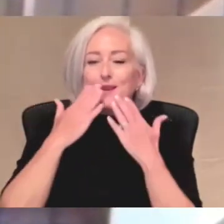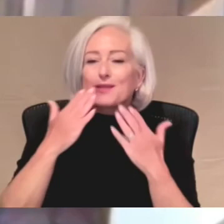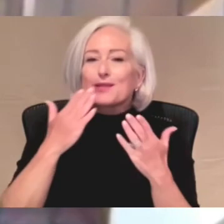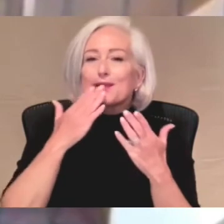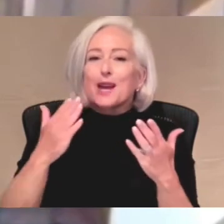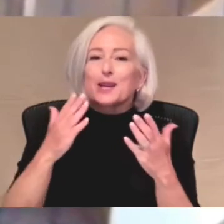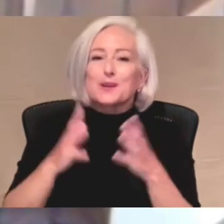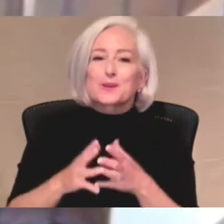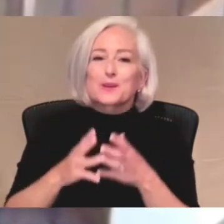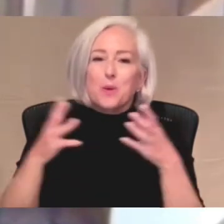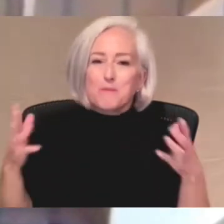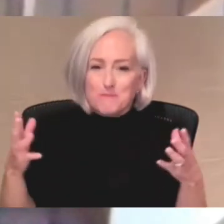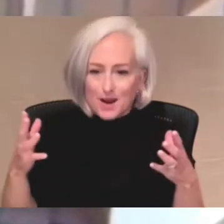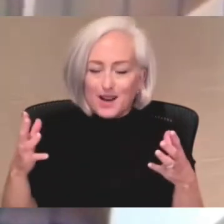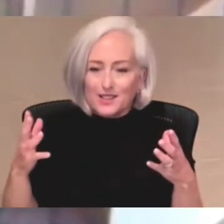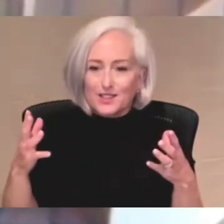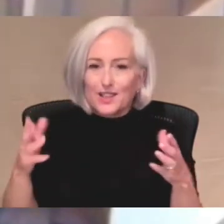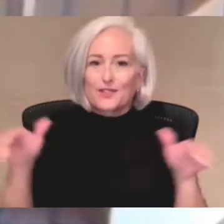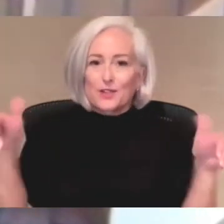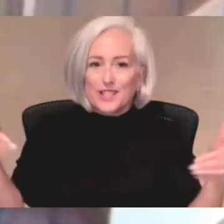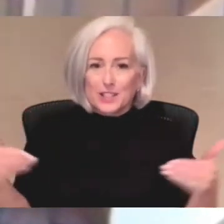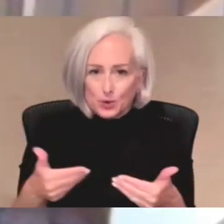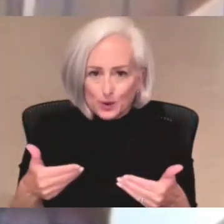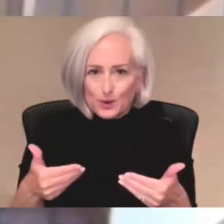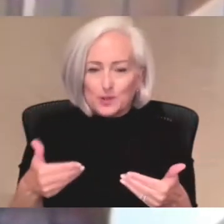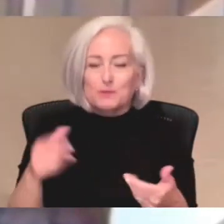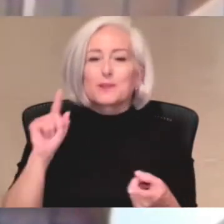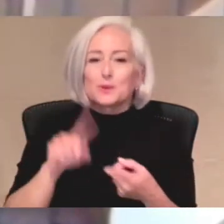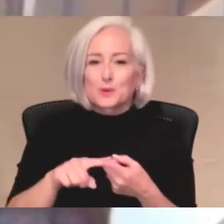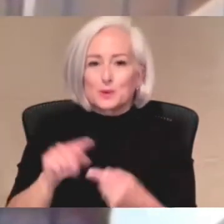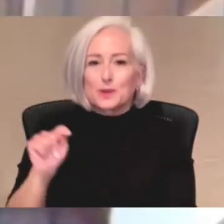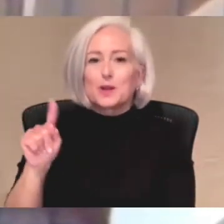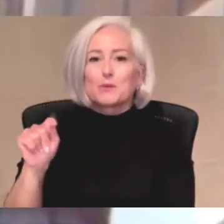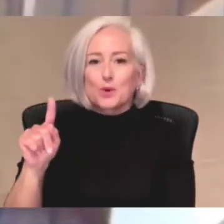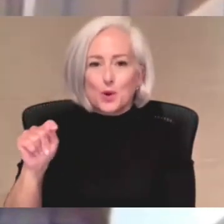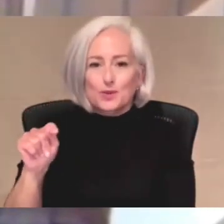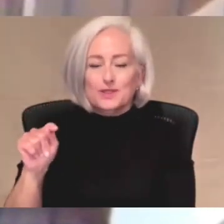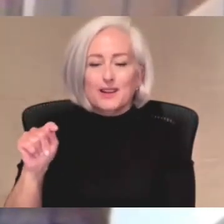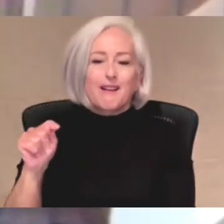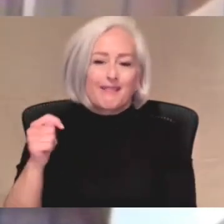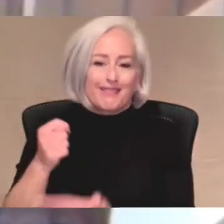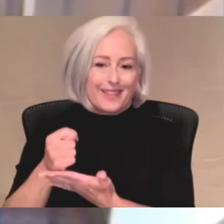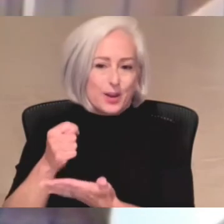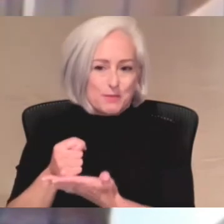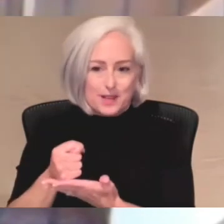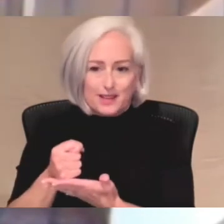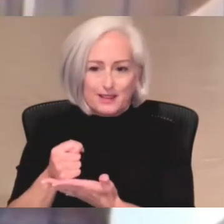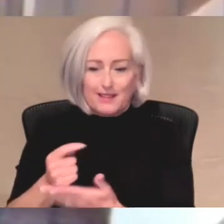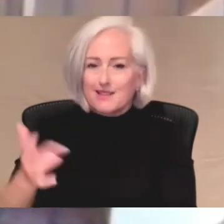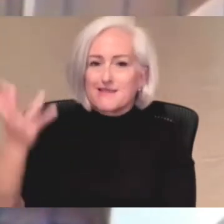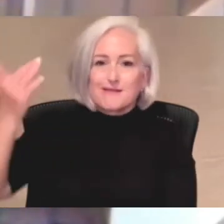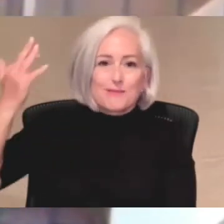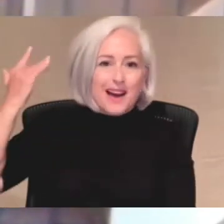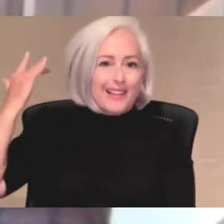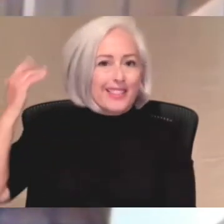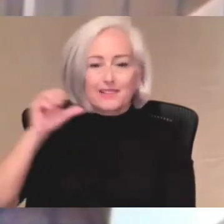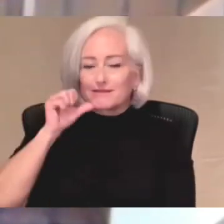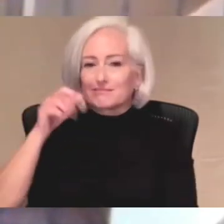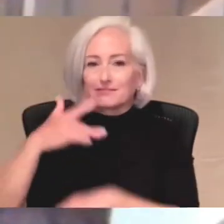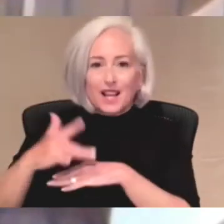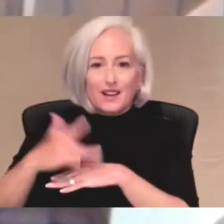being the person that introduced me to this proton beam. It was not available in Kansas City at the